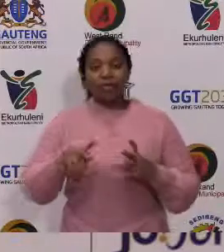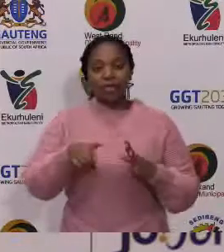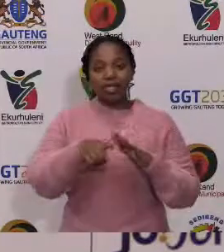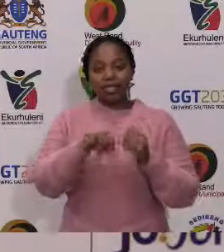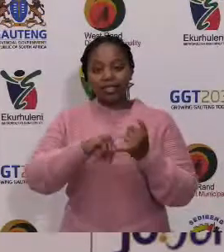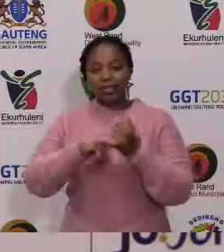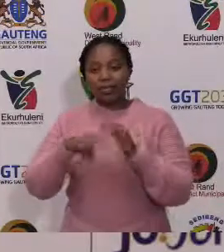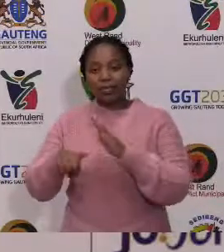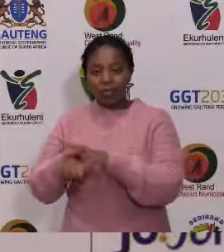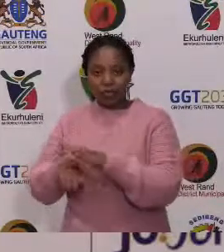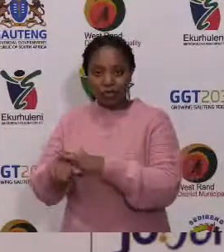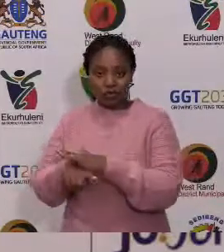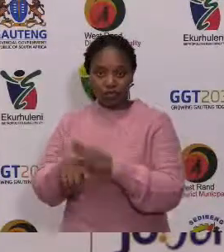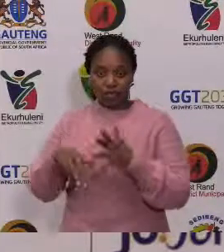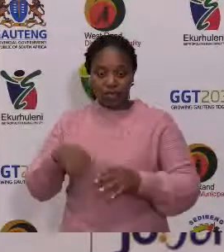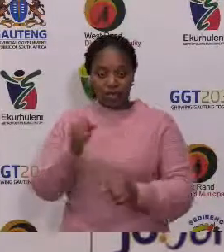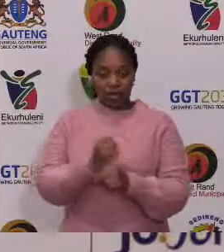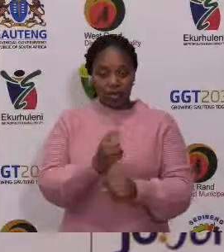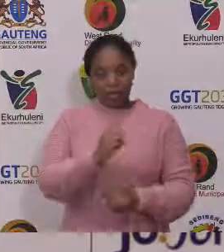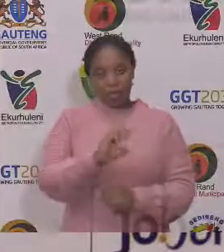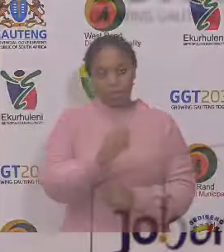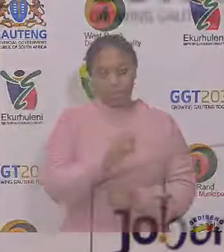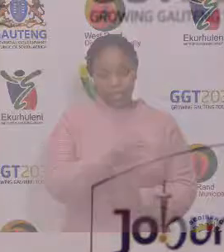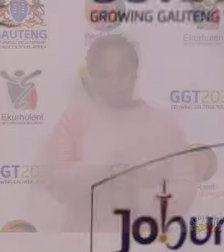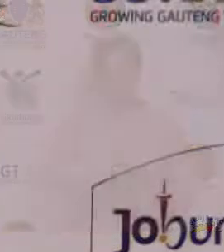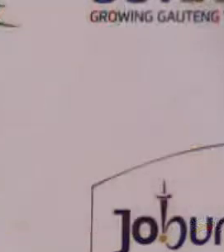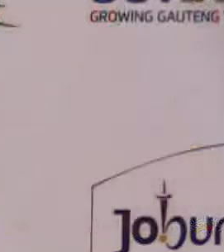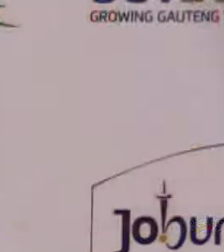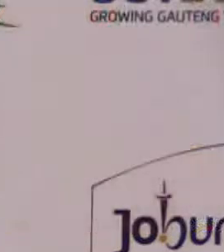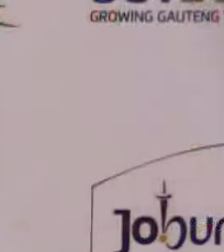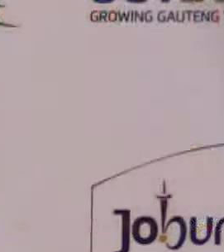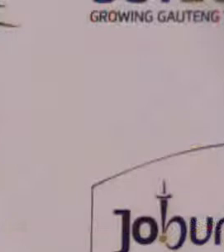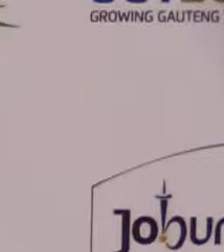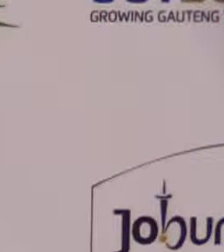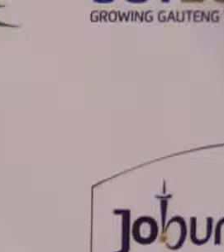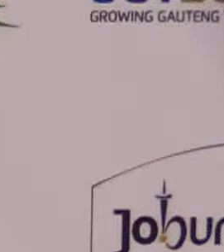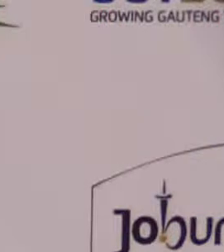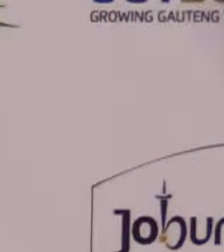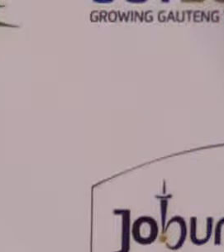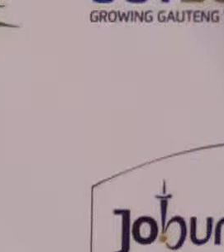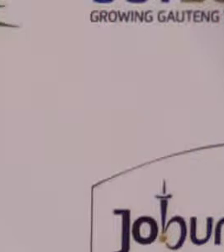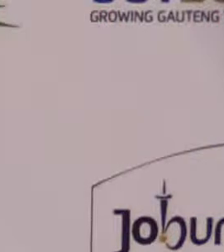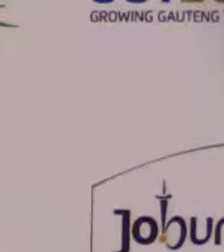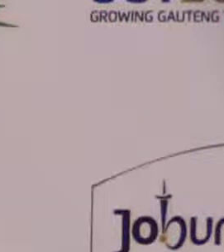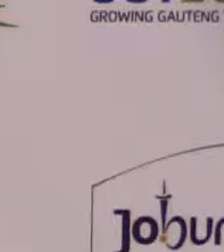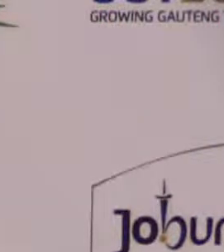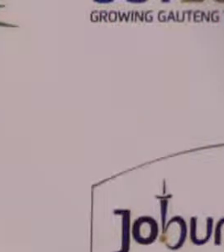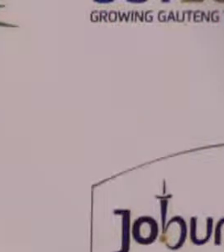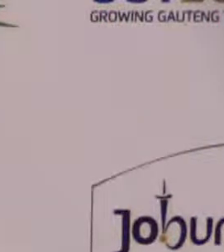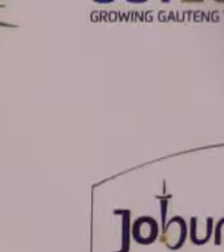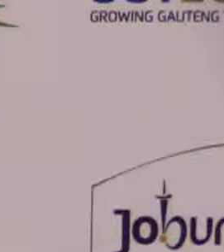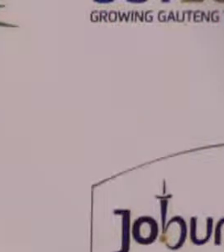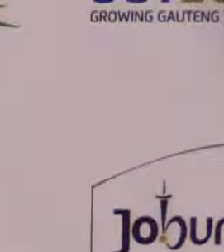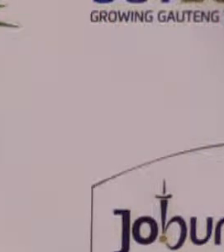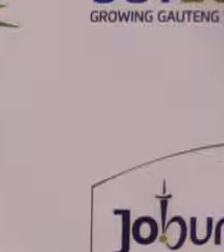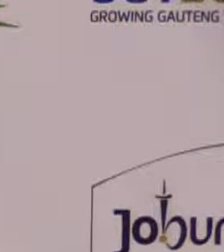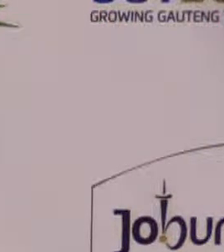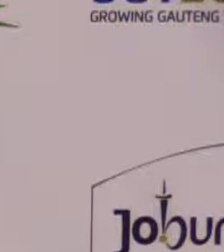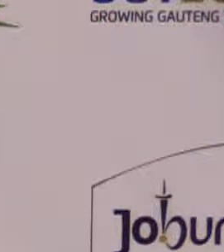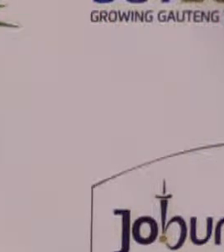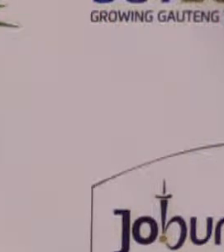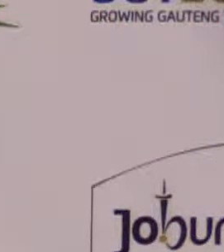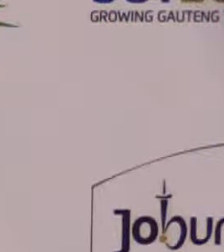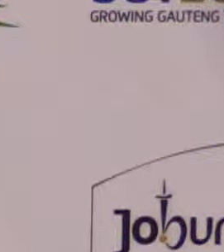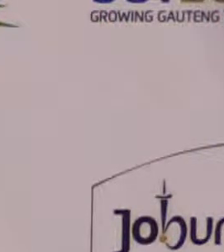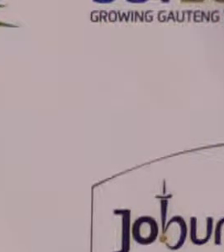Gauteng. Now, when we go about, we randomly select these households, and then we ask the individuals that are living in those